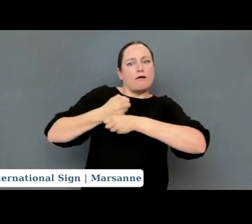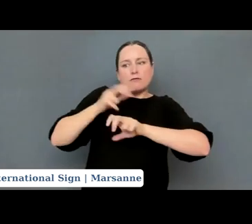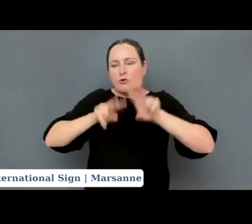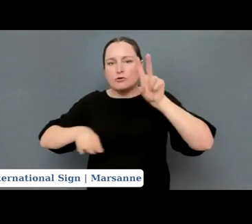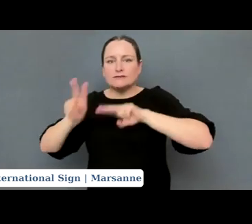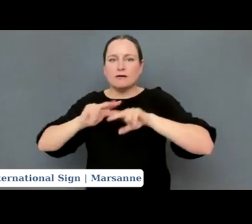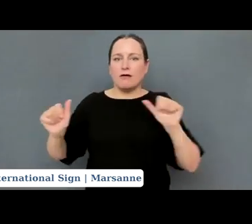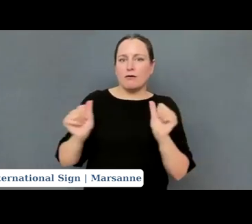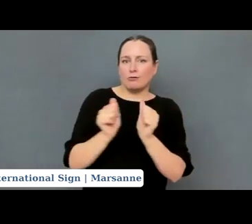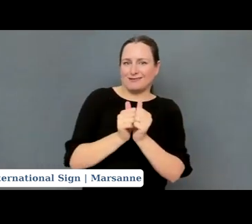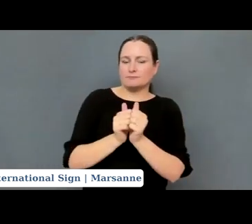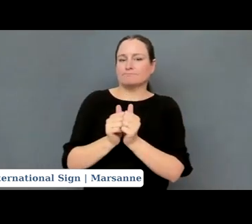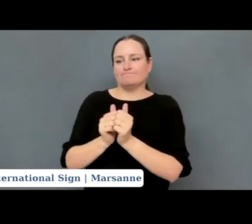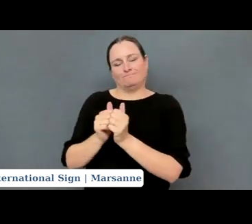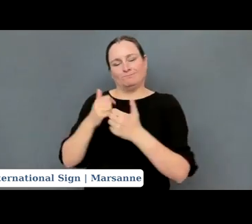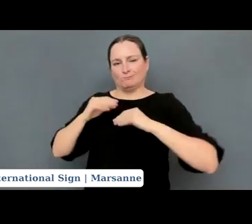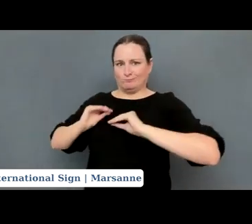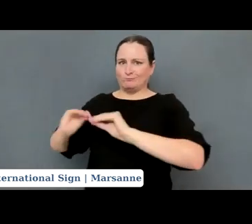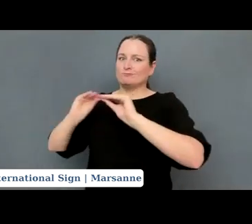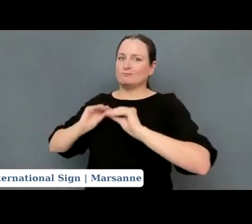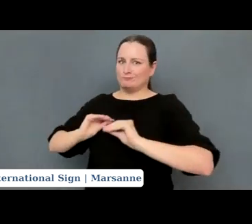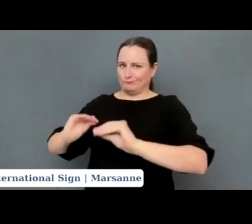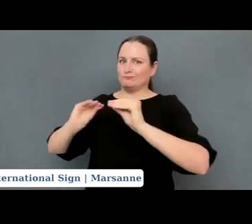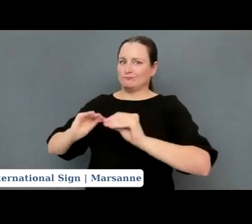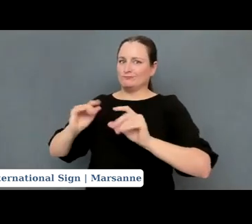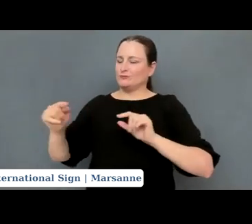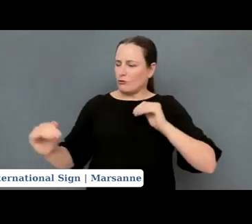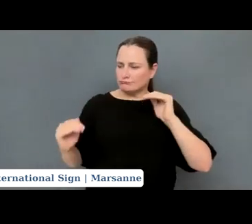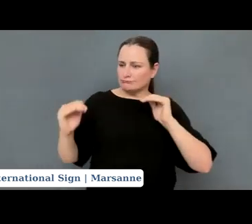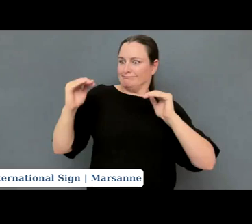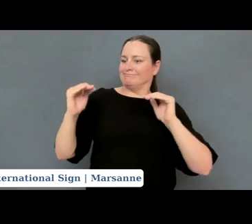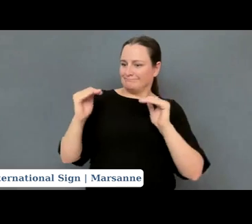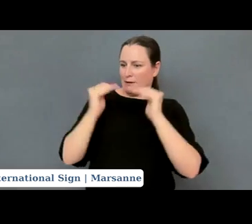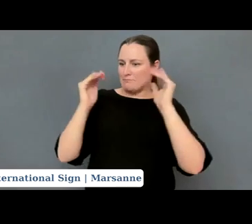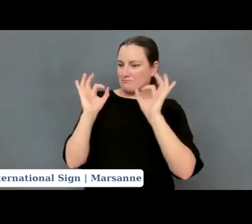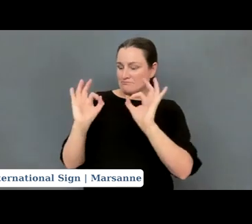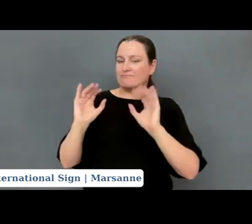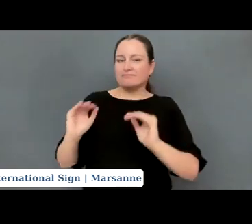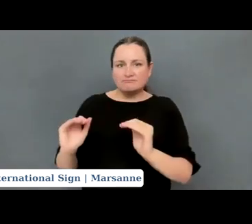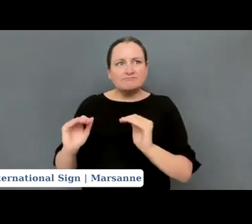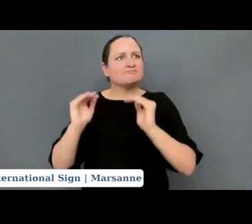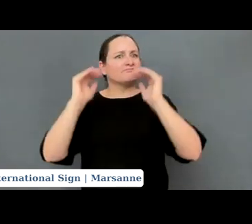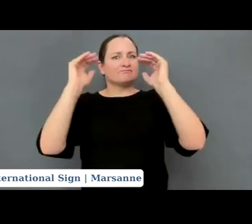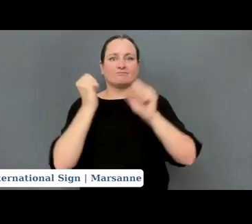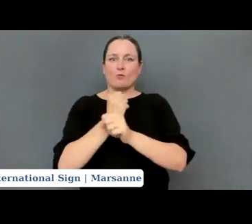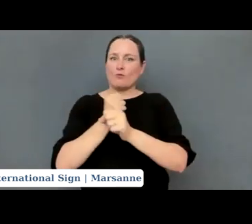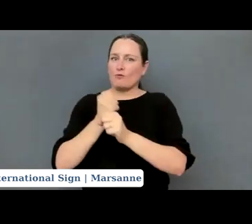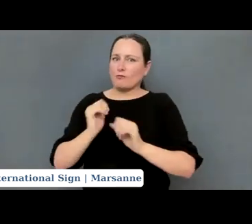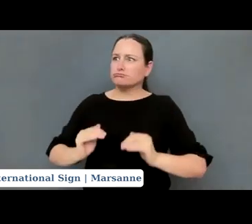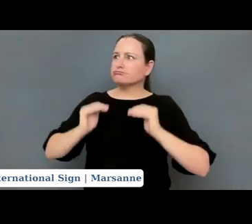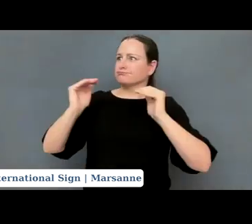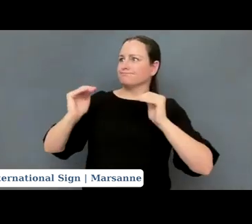process from the community level to the national level, but also collect evidences